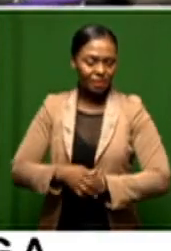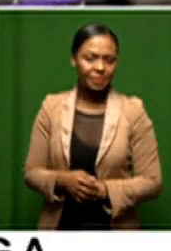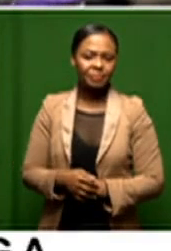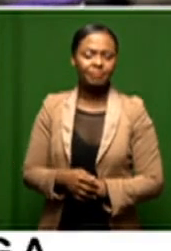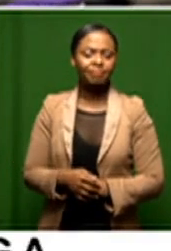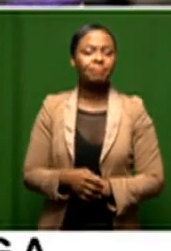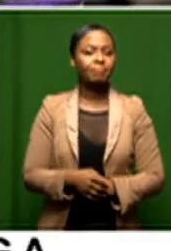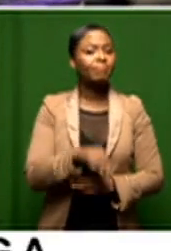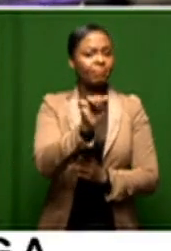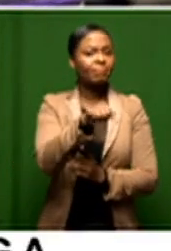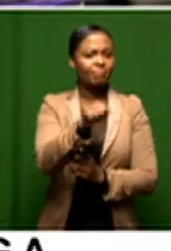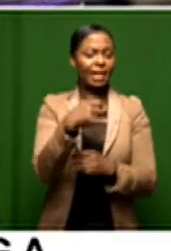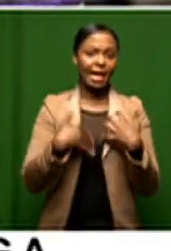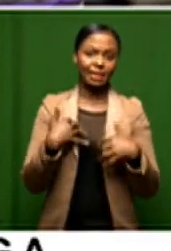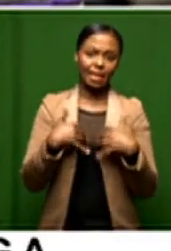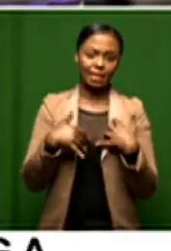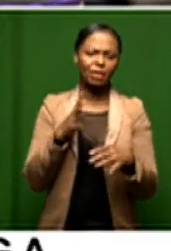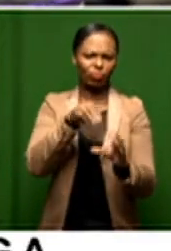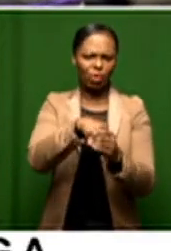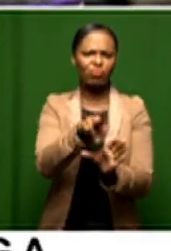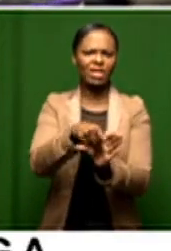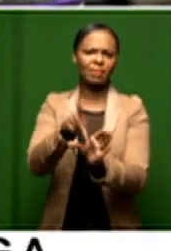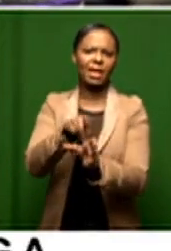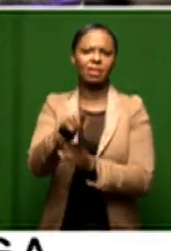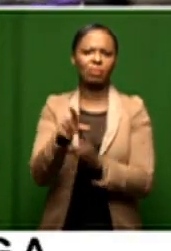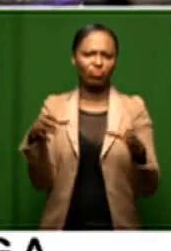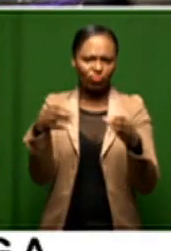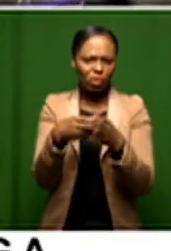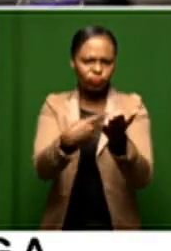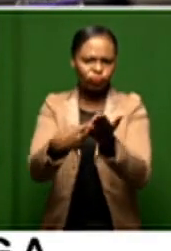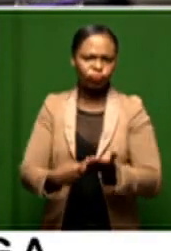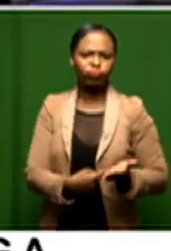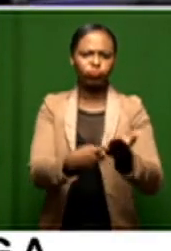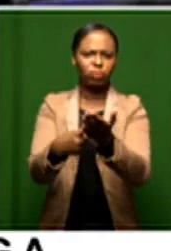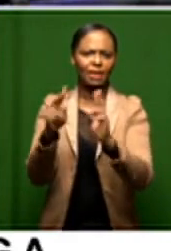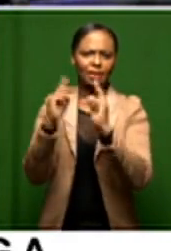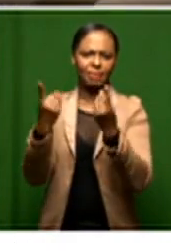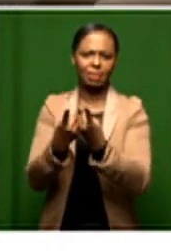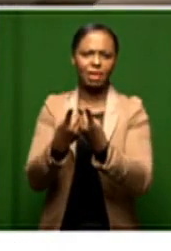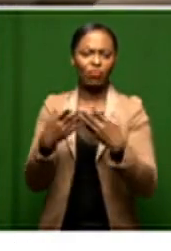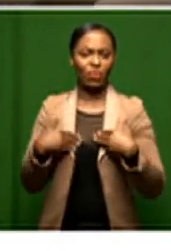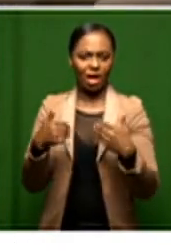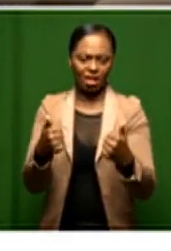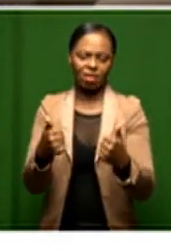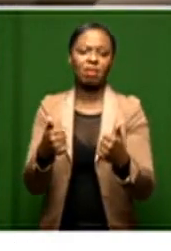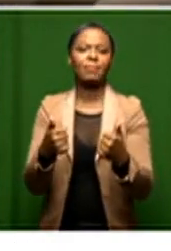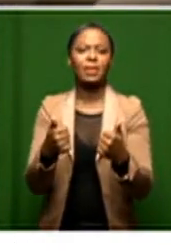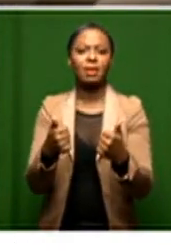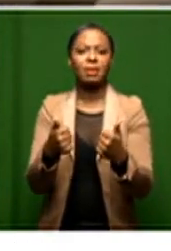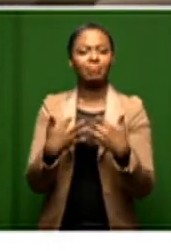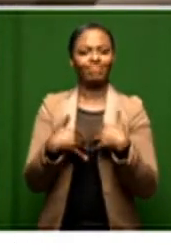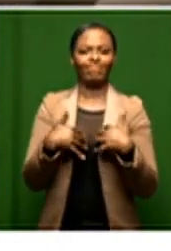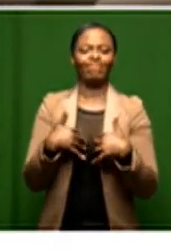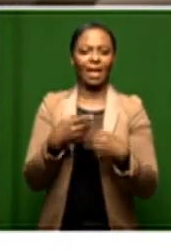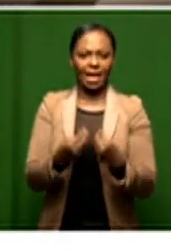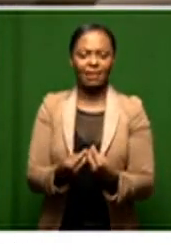Yes, so we're very excited, in fact, to be participating in this collaborative initiative with the Department of Health. Through our regulator,